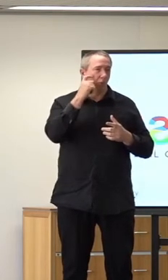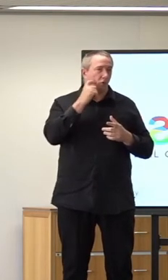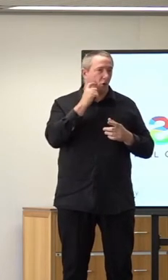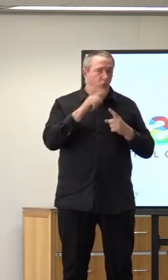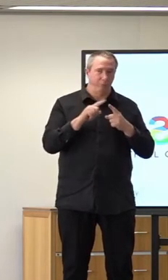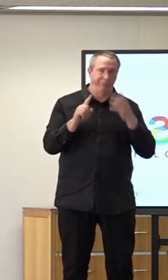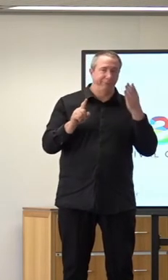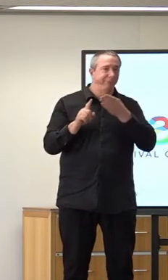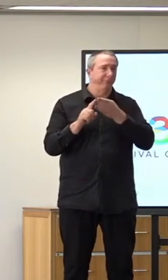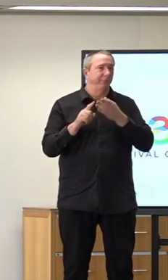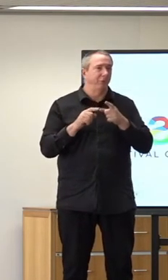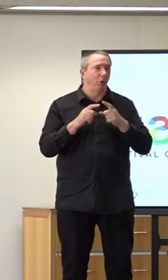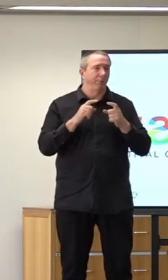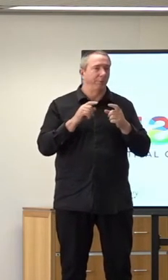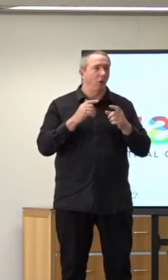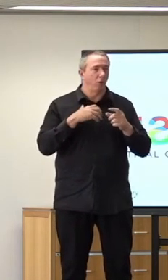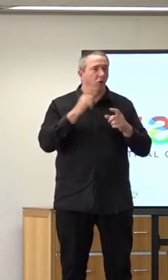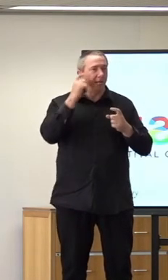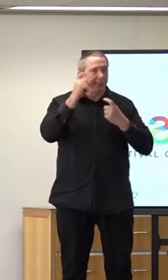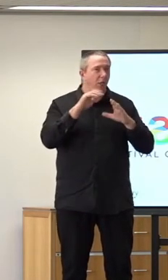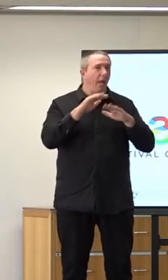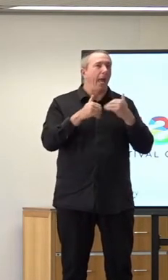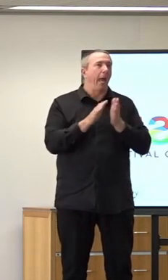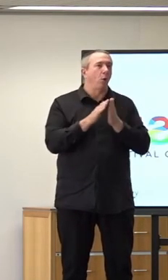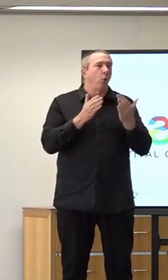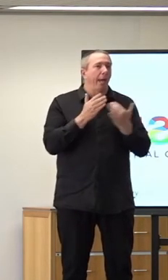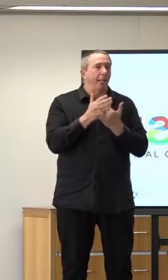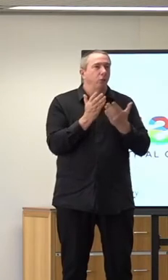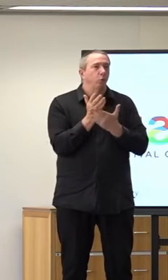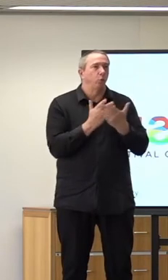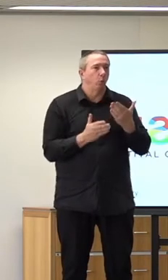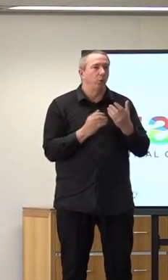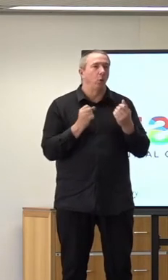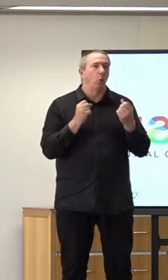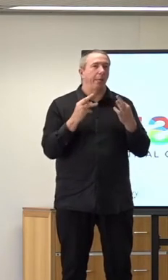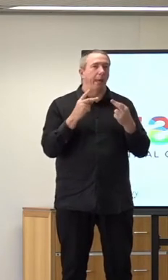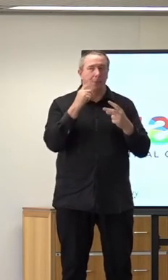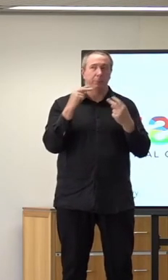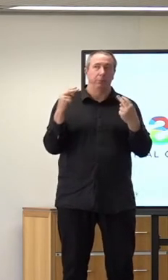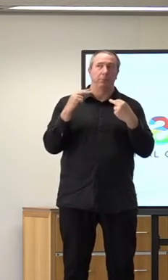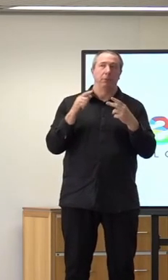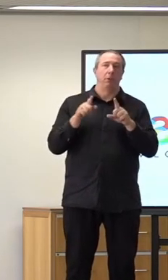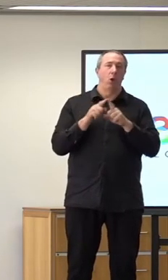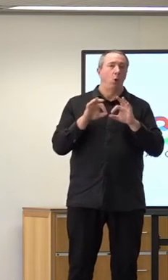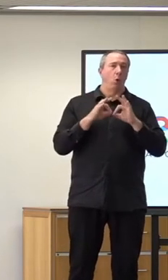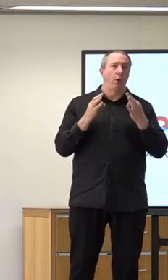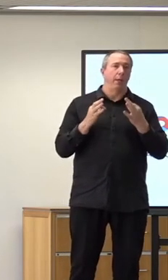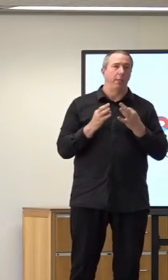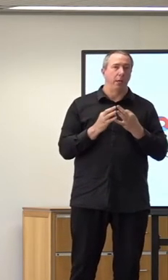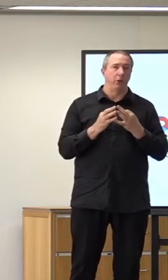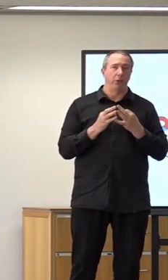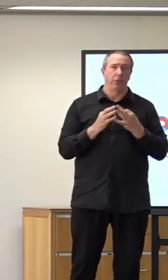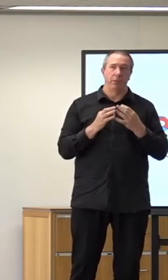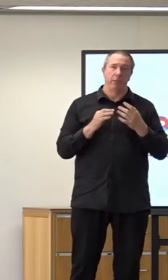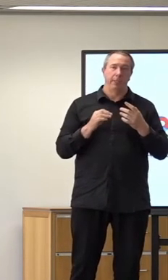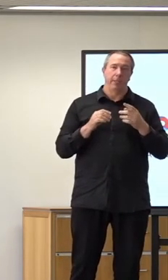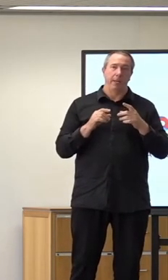sort of really considered the way of accessing those stories without actually being seen as an organisation necessarily